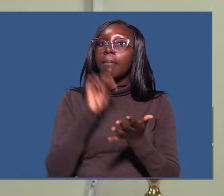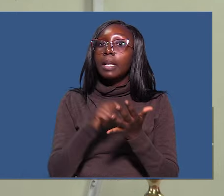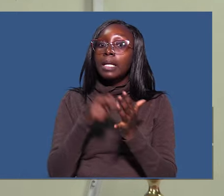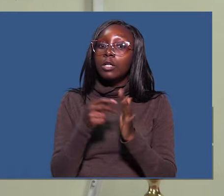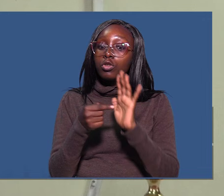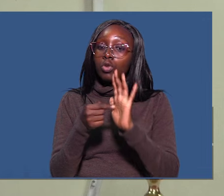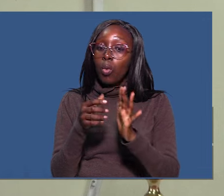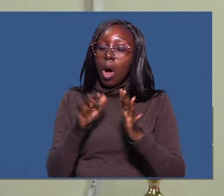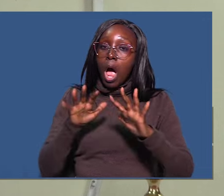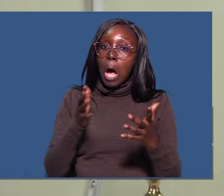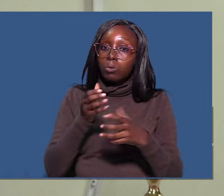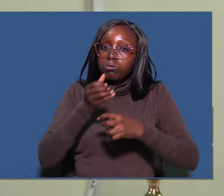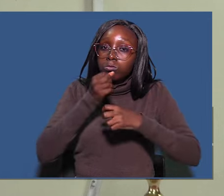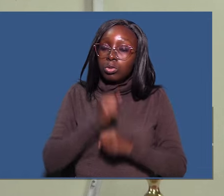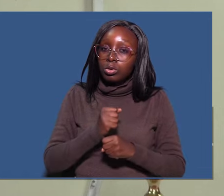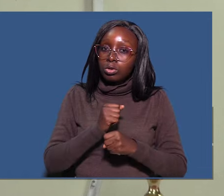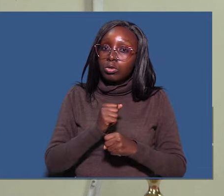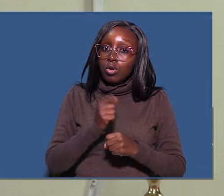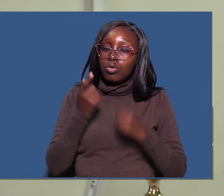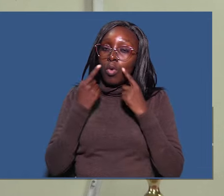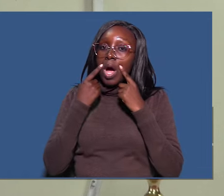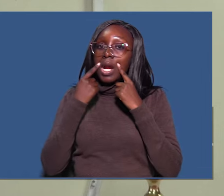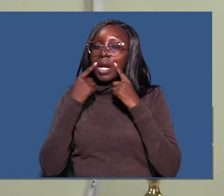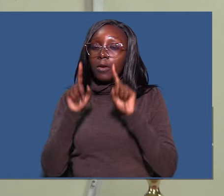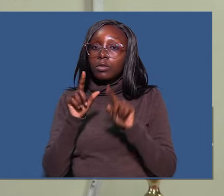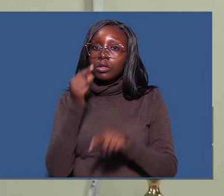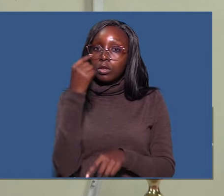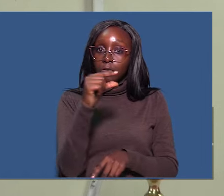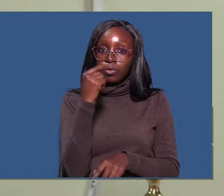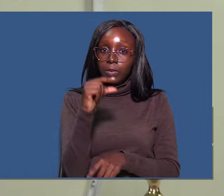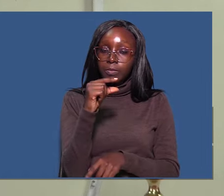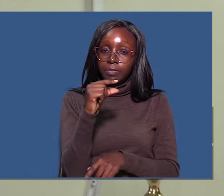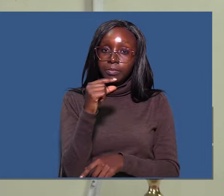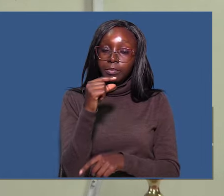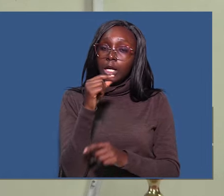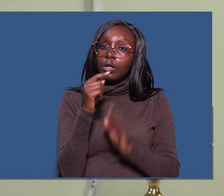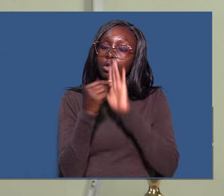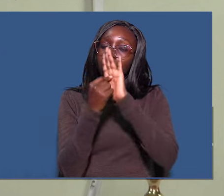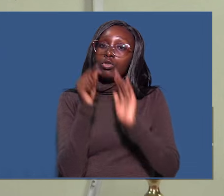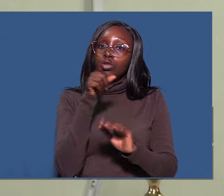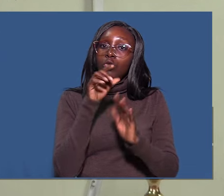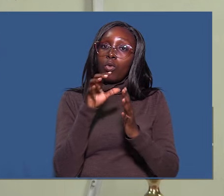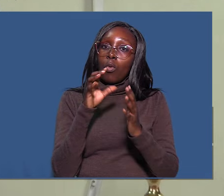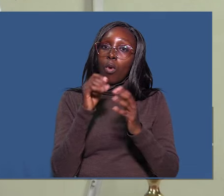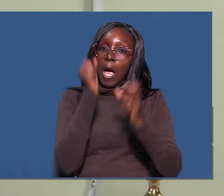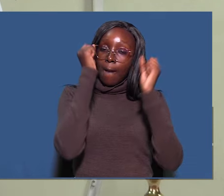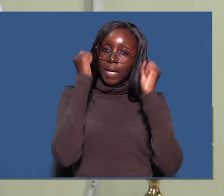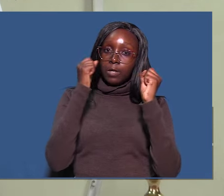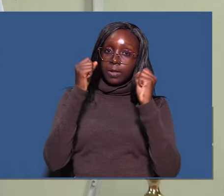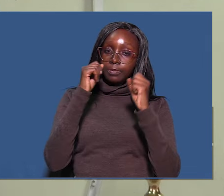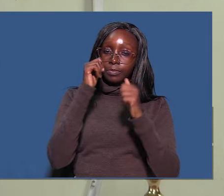and boldness to declare or to proclaim the gospel. That tells you the power that had gotten into